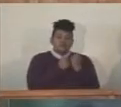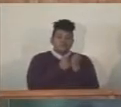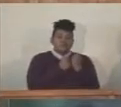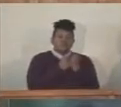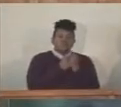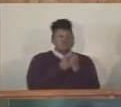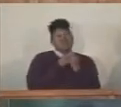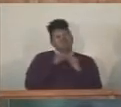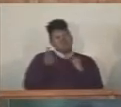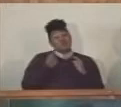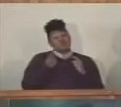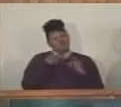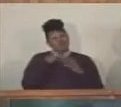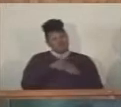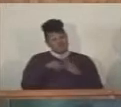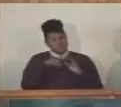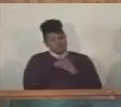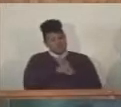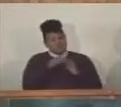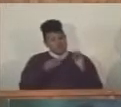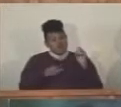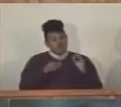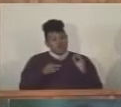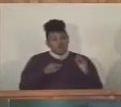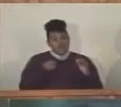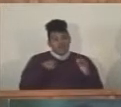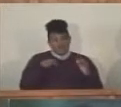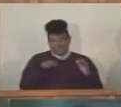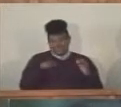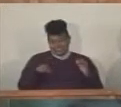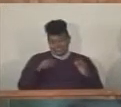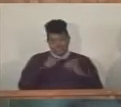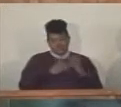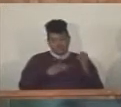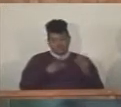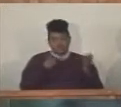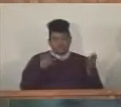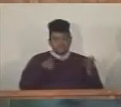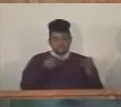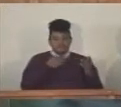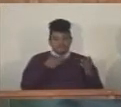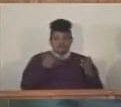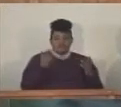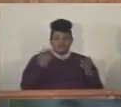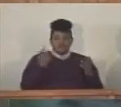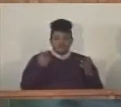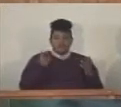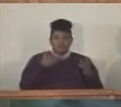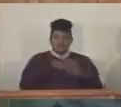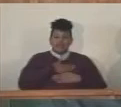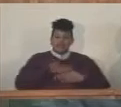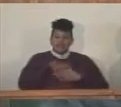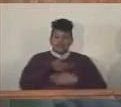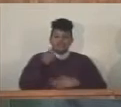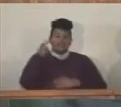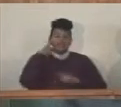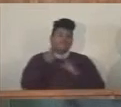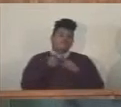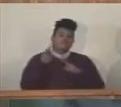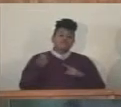then. And I do believe that we all should champion any effort